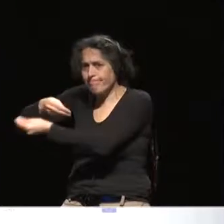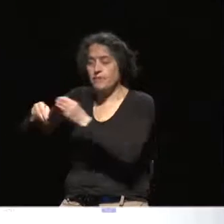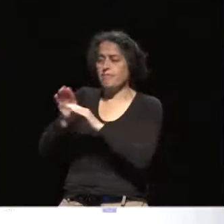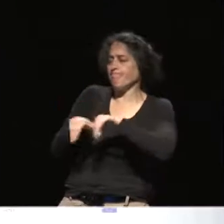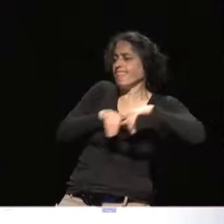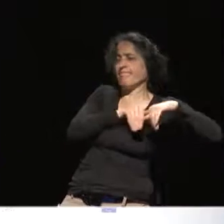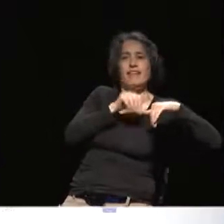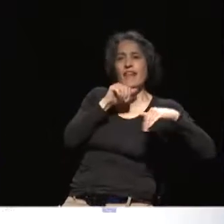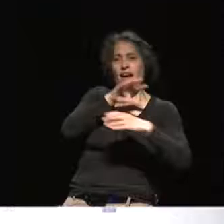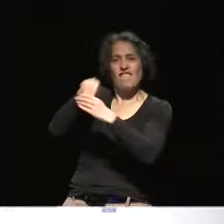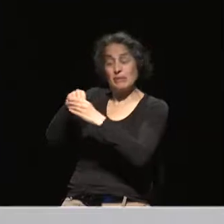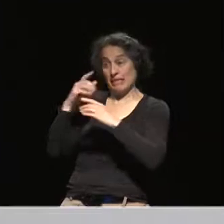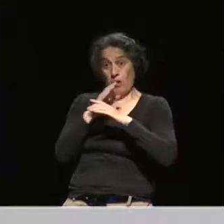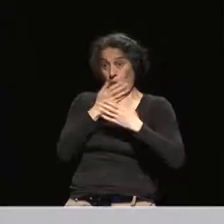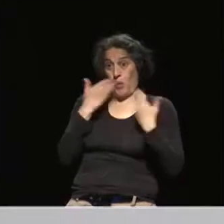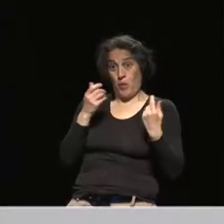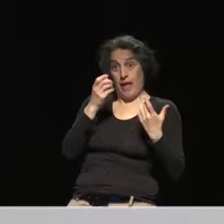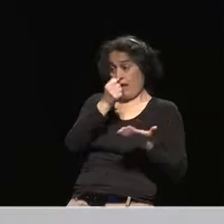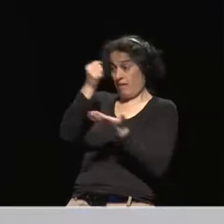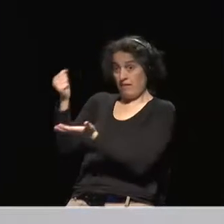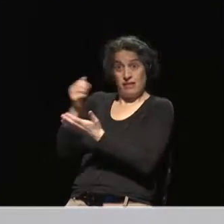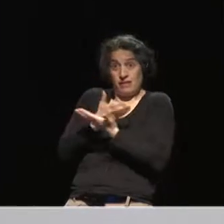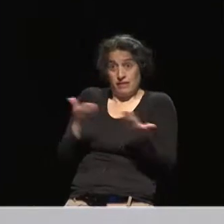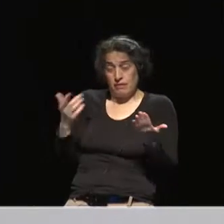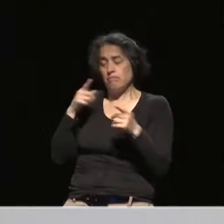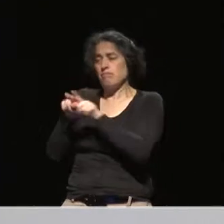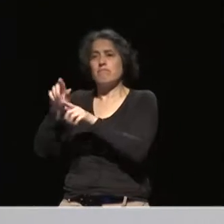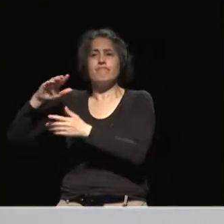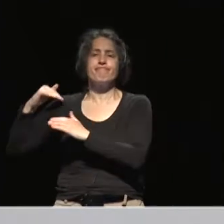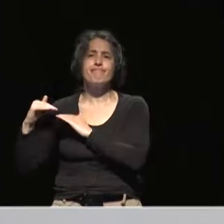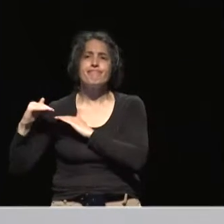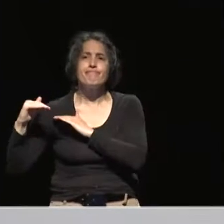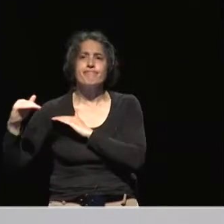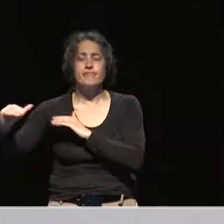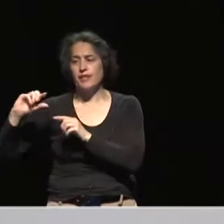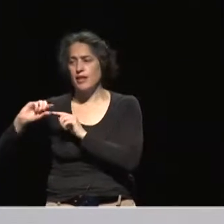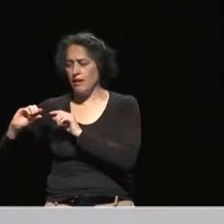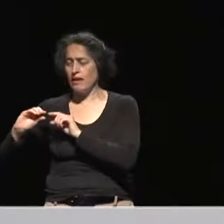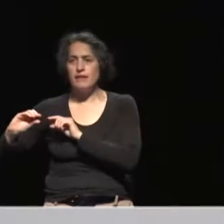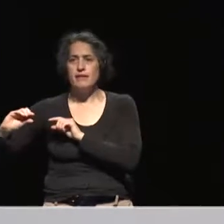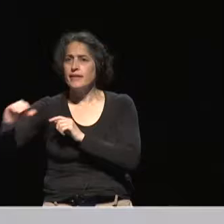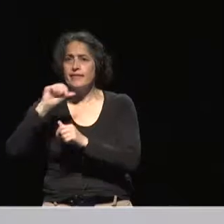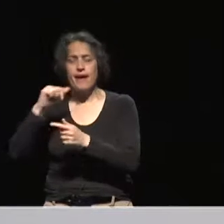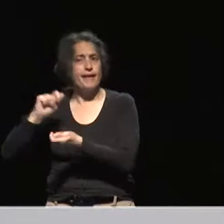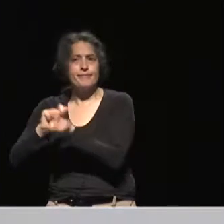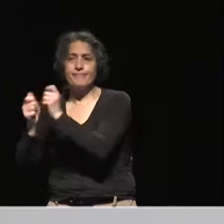there? We have comparable levels of development